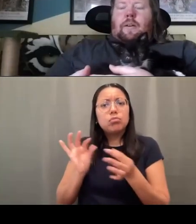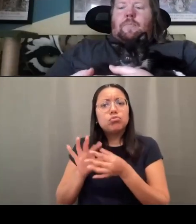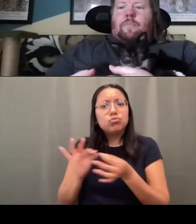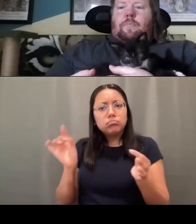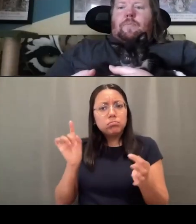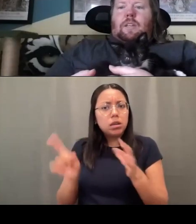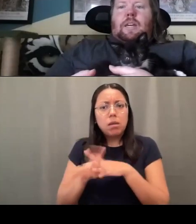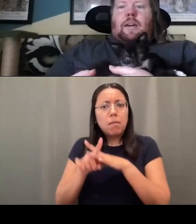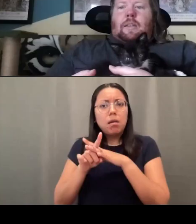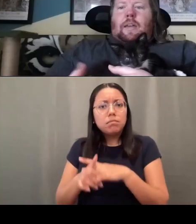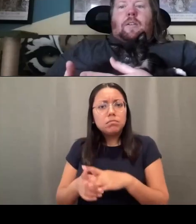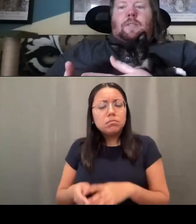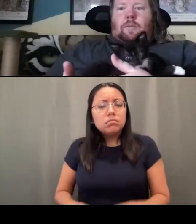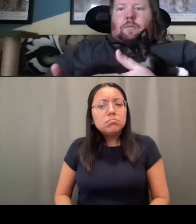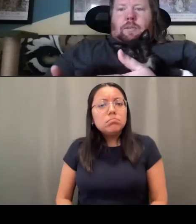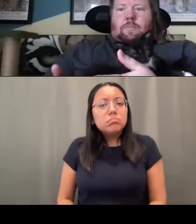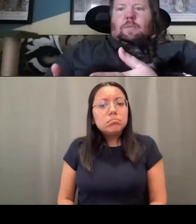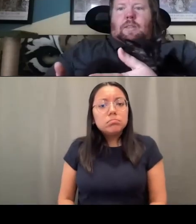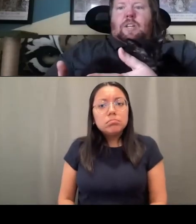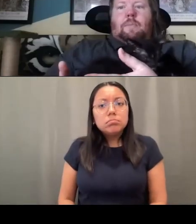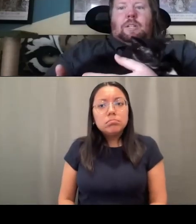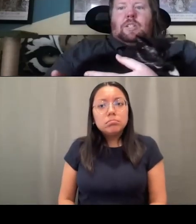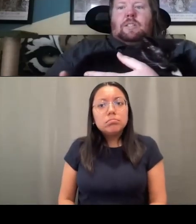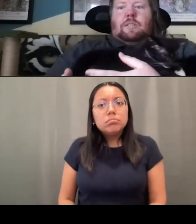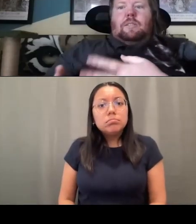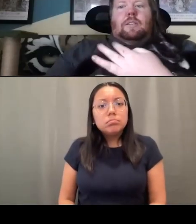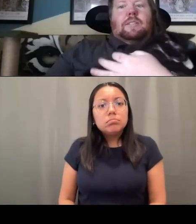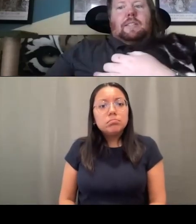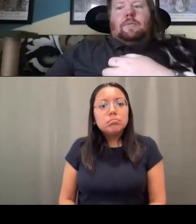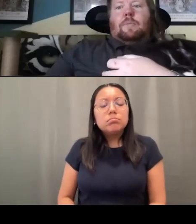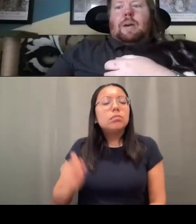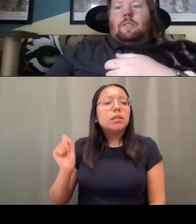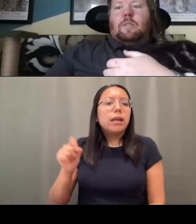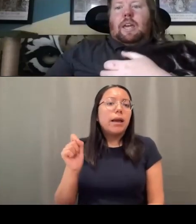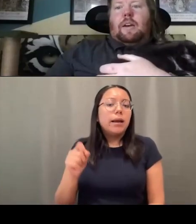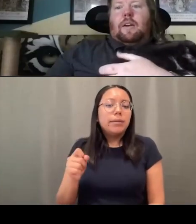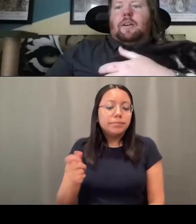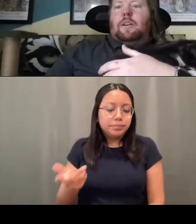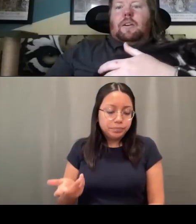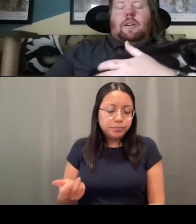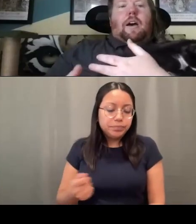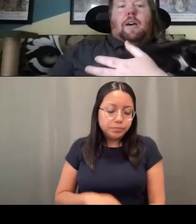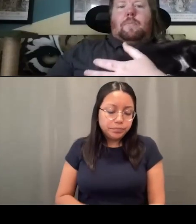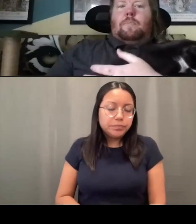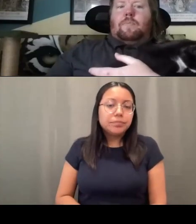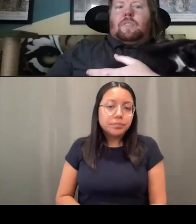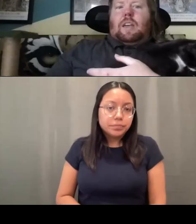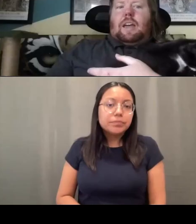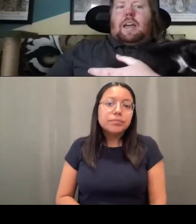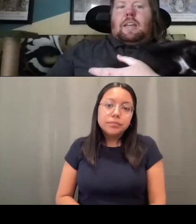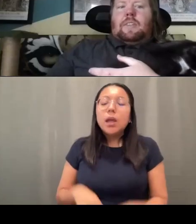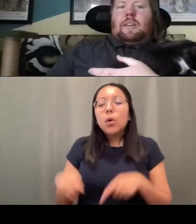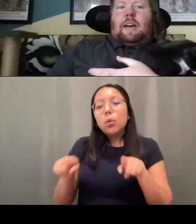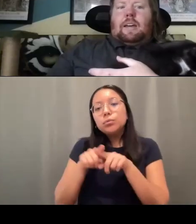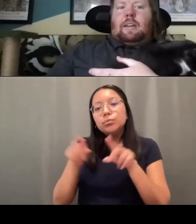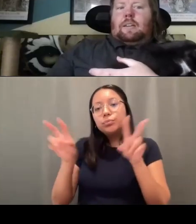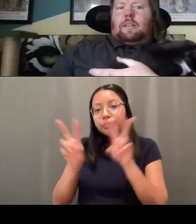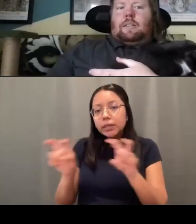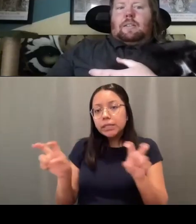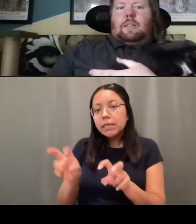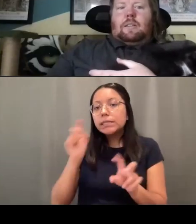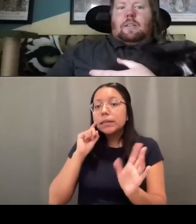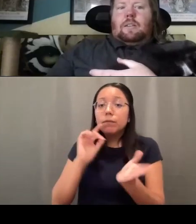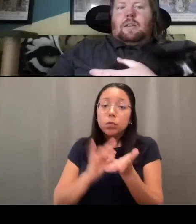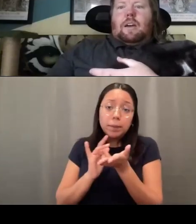and yeah, they also this in the chat mentions assessing for medical care. Um, and I think